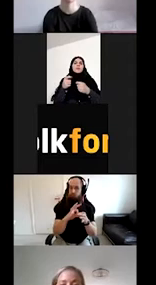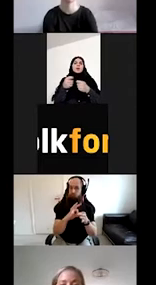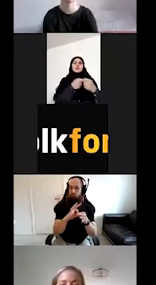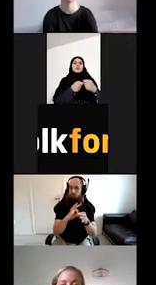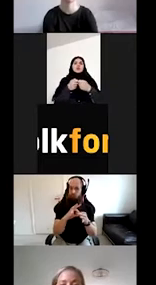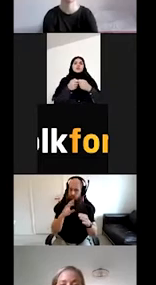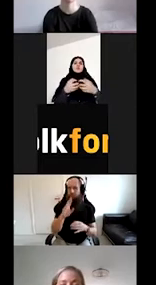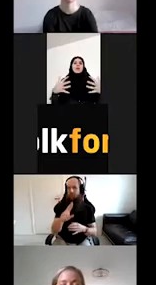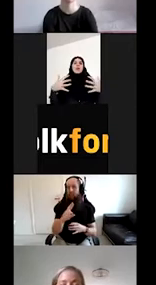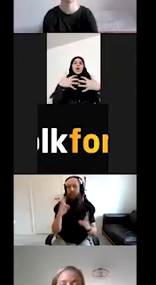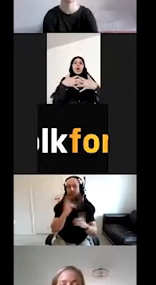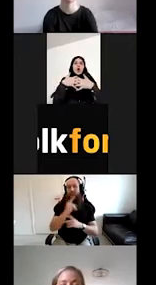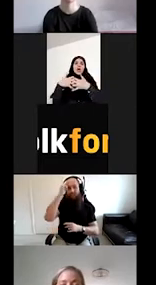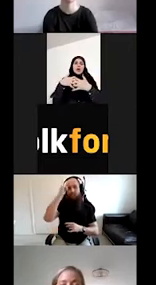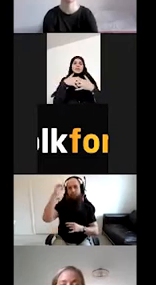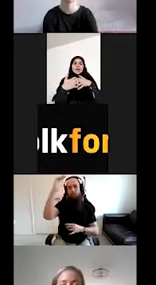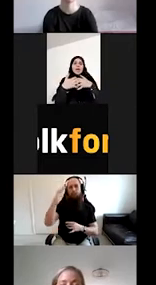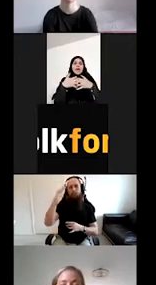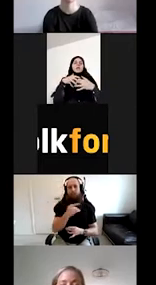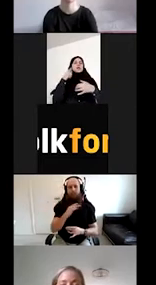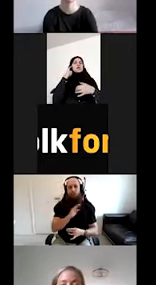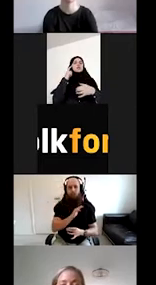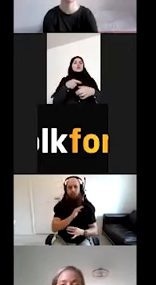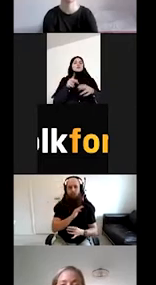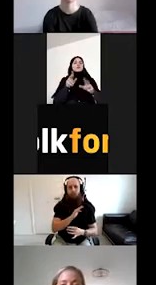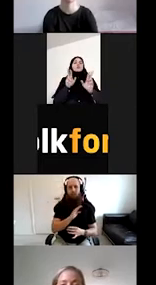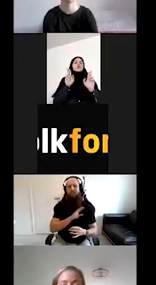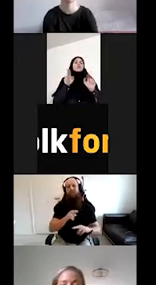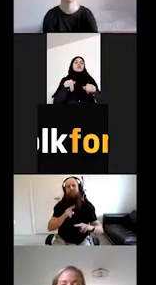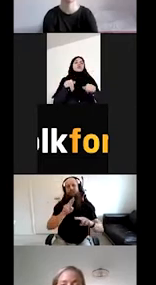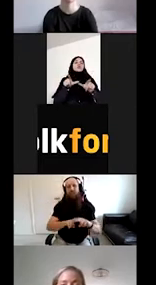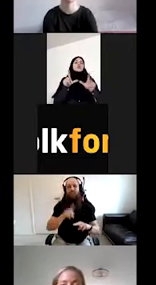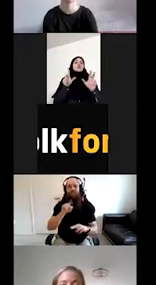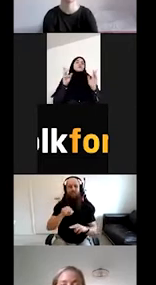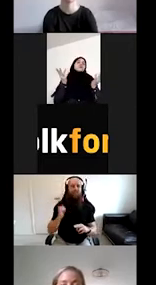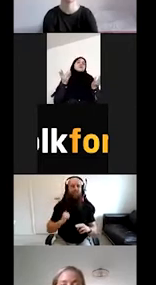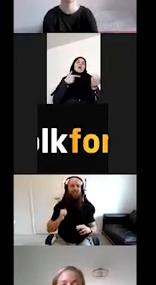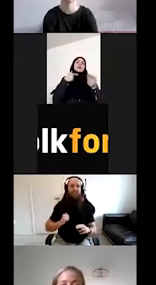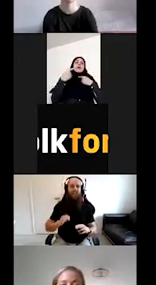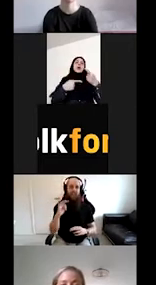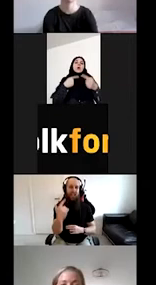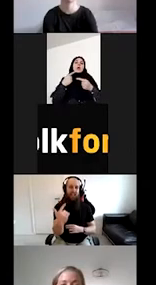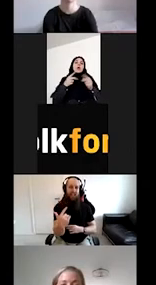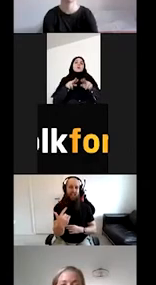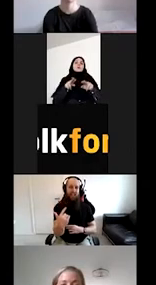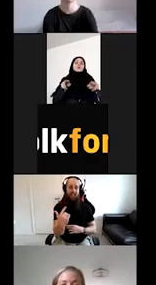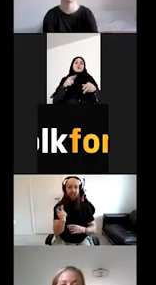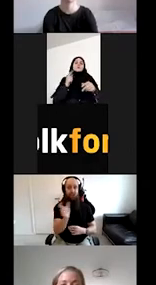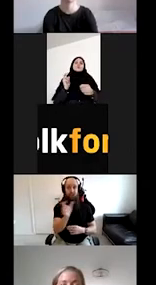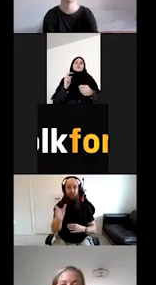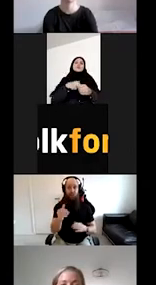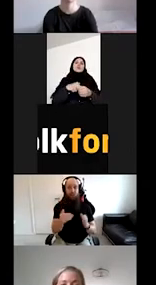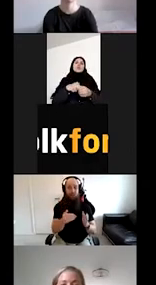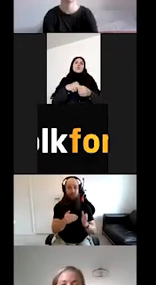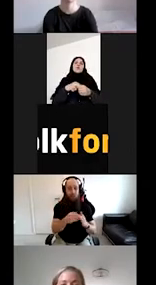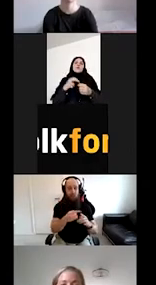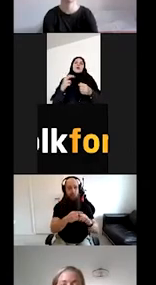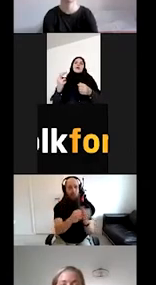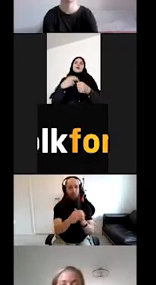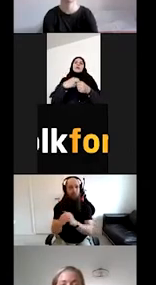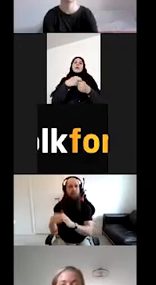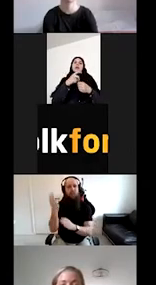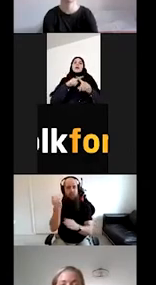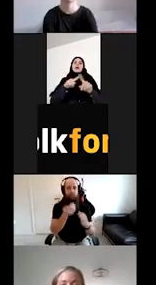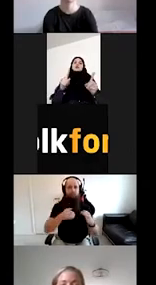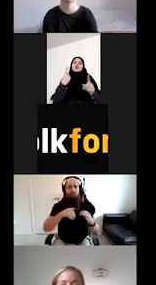participation, or at least we will allow the space for participation of different individuals and groups without looking